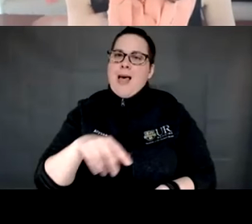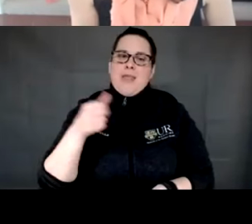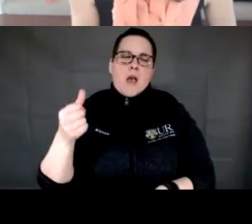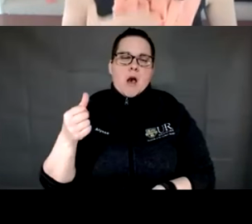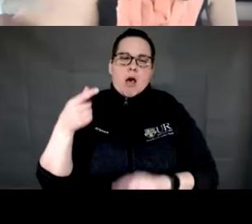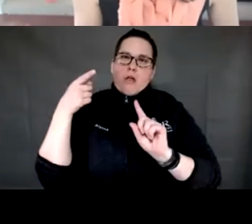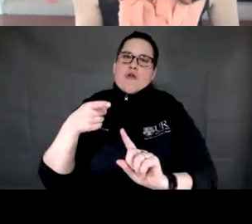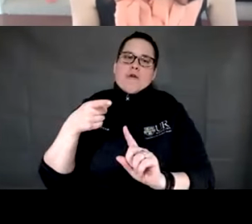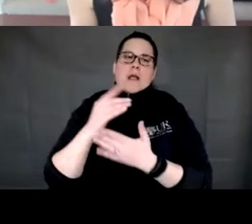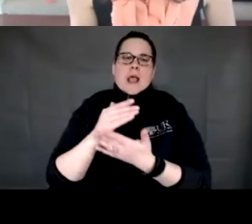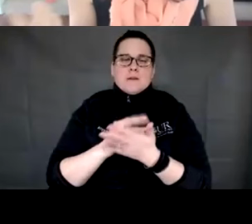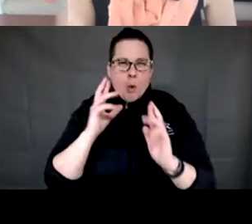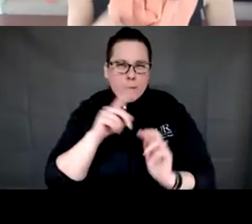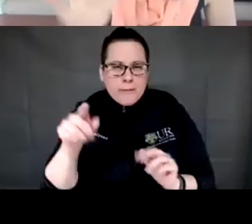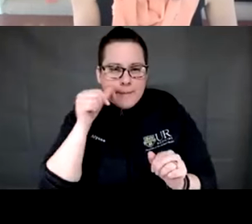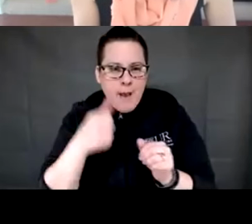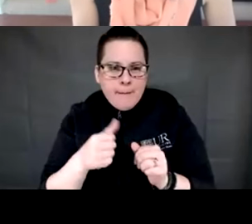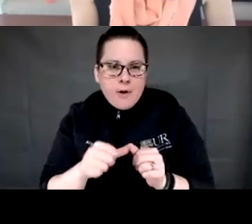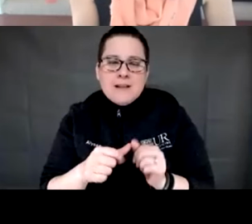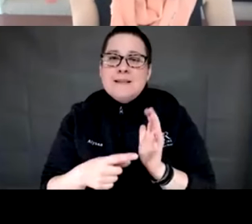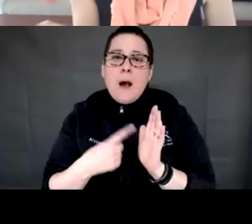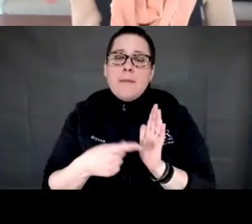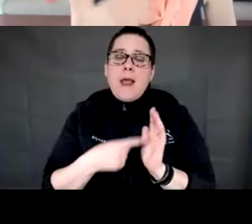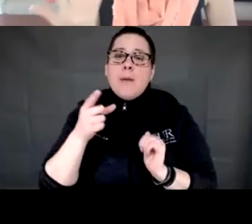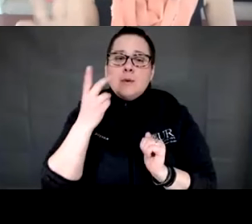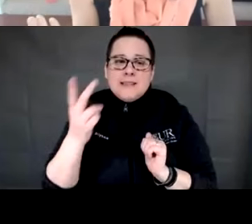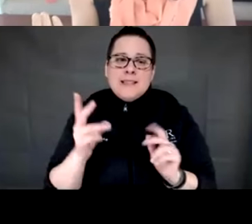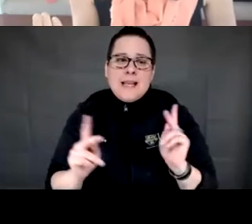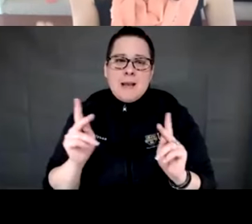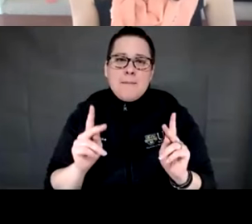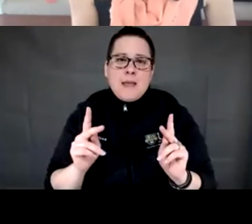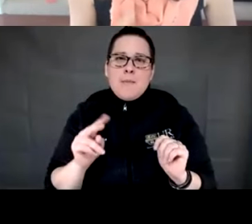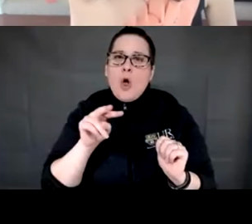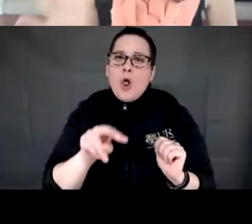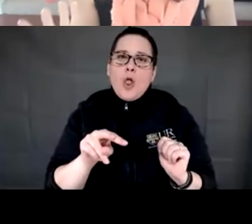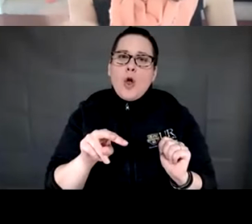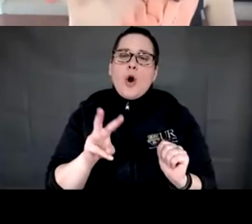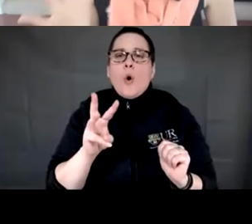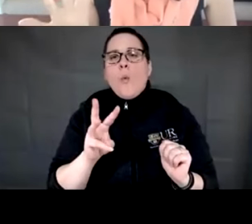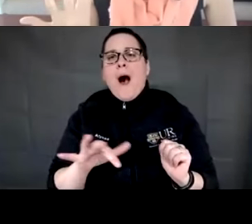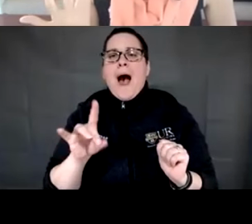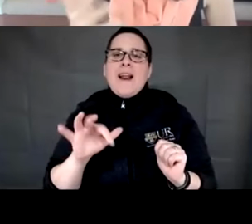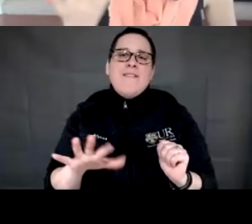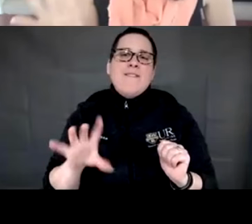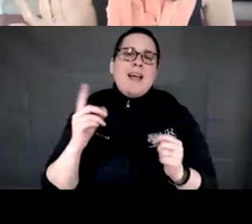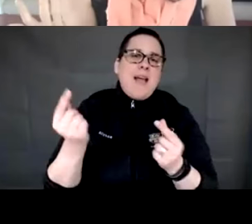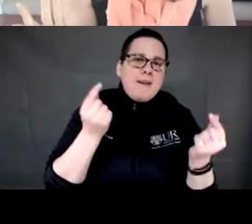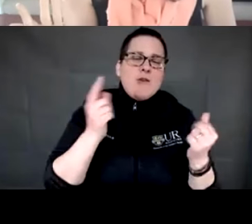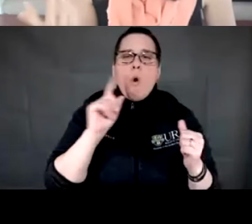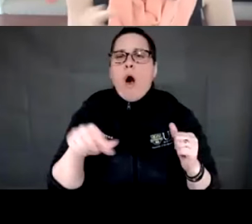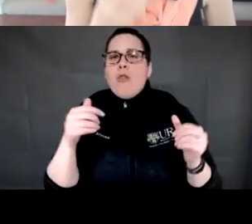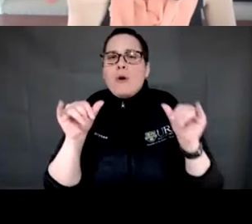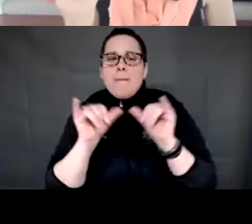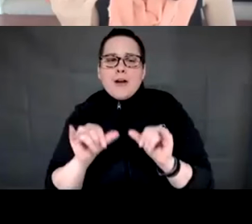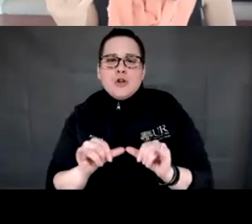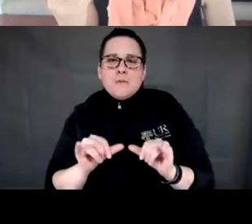that I hope you will remember is that you sometimes see people looking at wide field activity or other kind of metrics, measurement